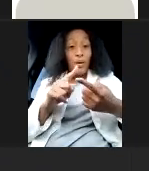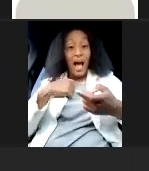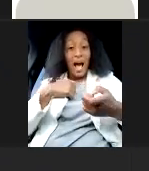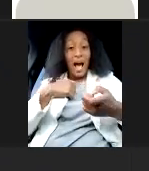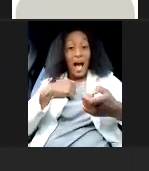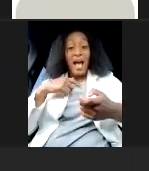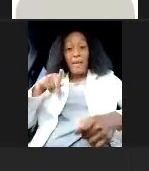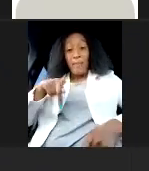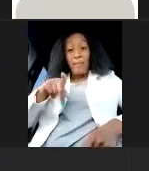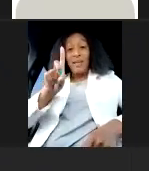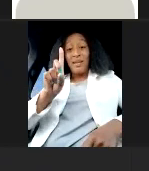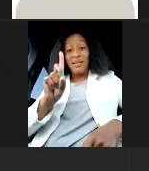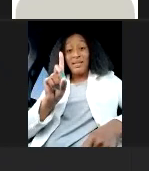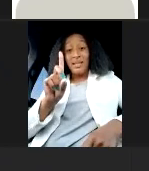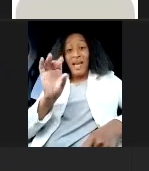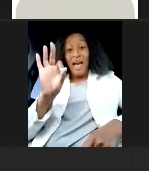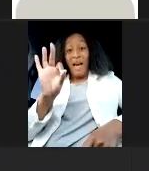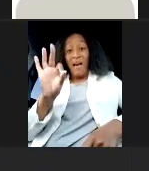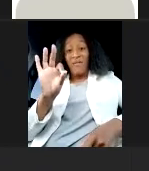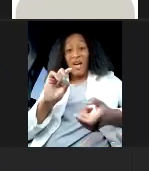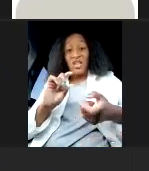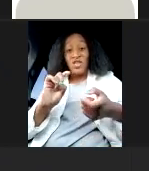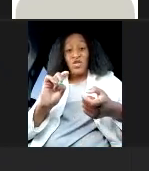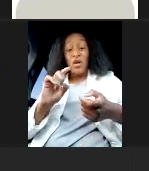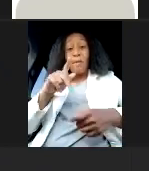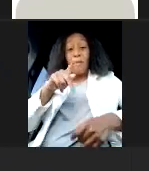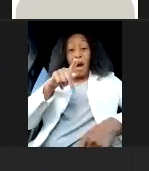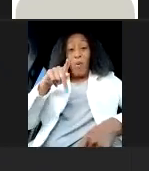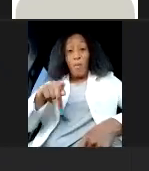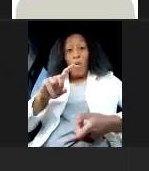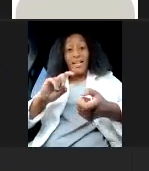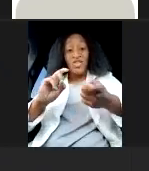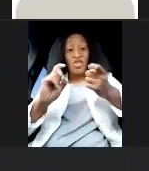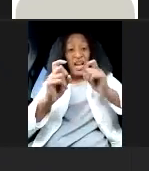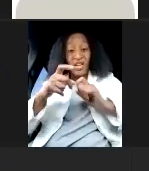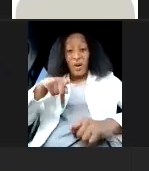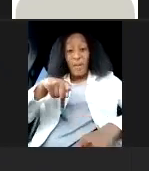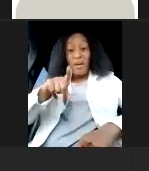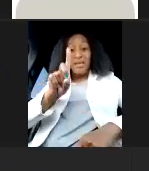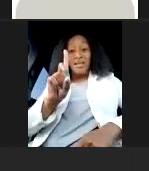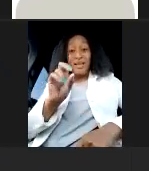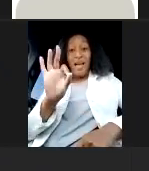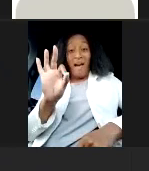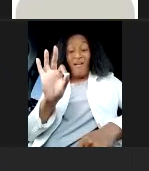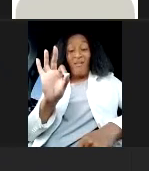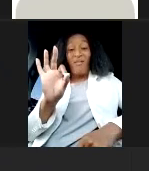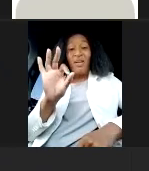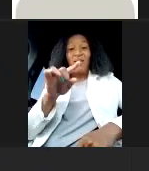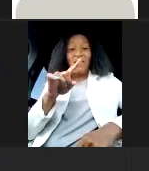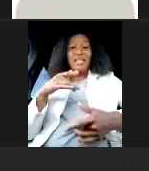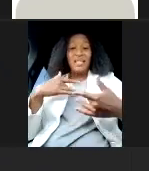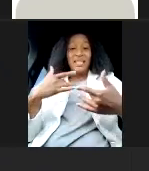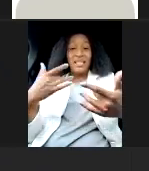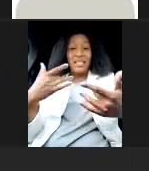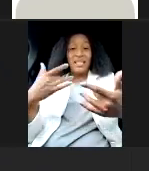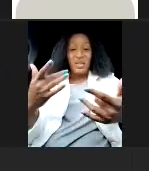PDF, it automatically, um, I guess, writes over these guys, the